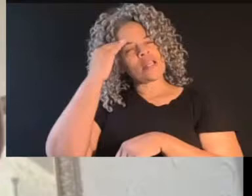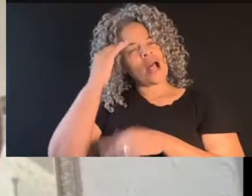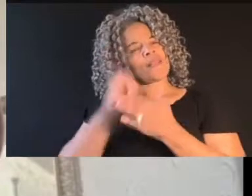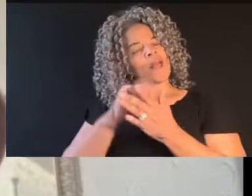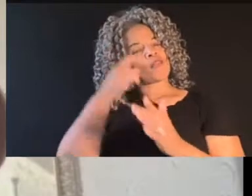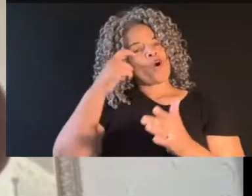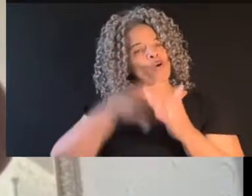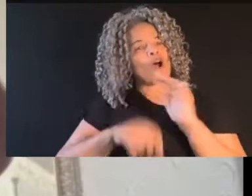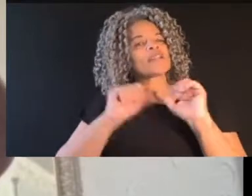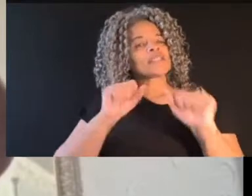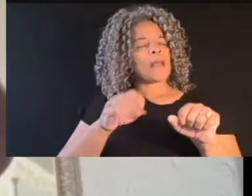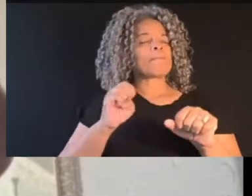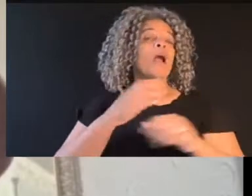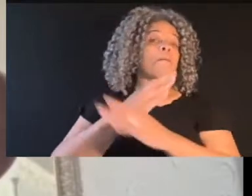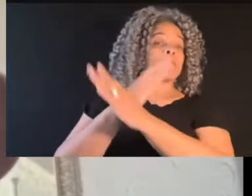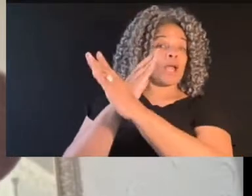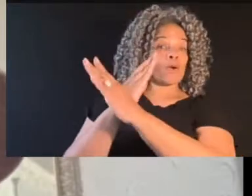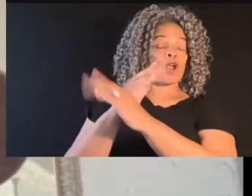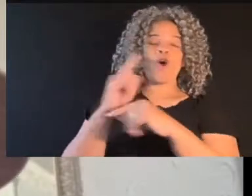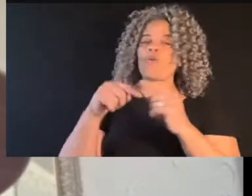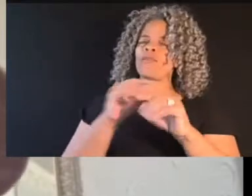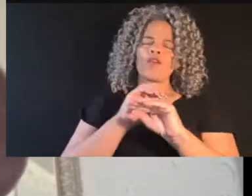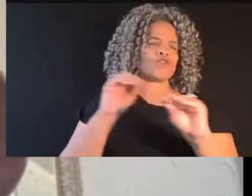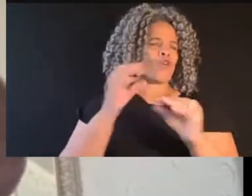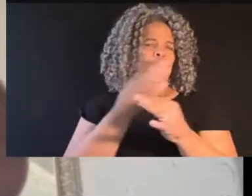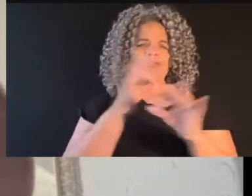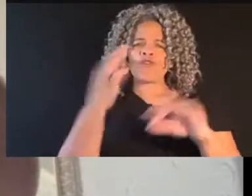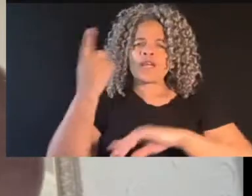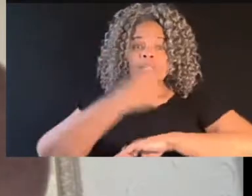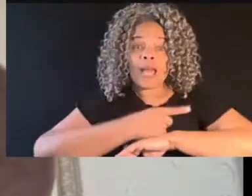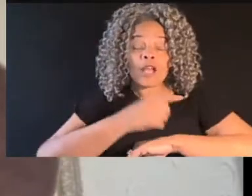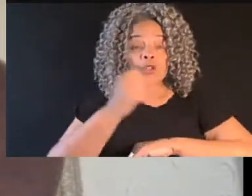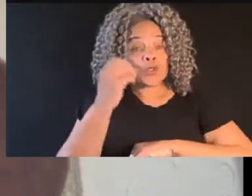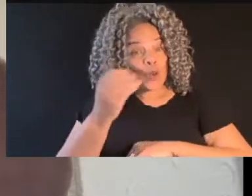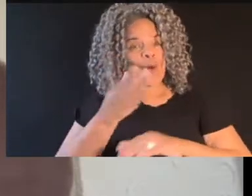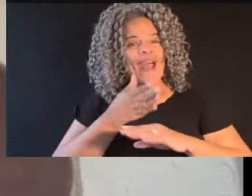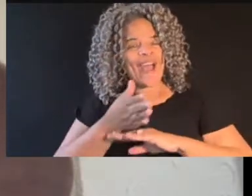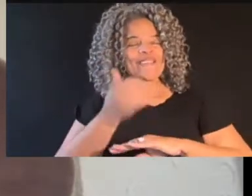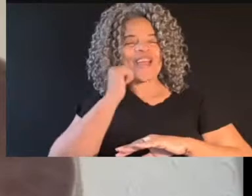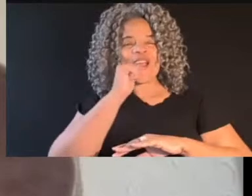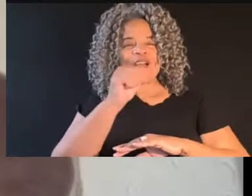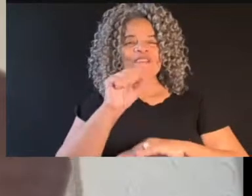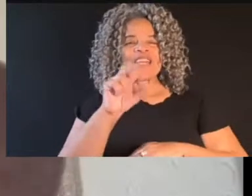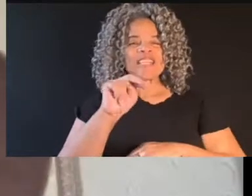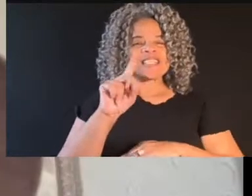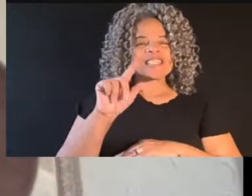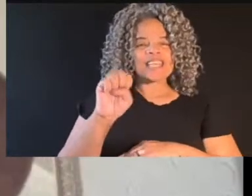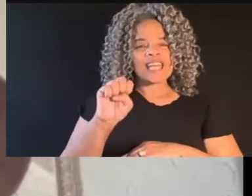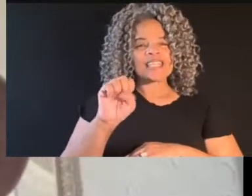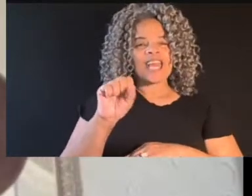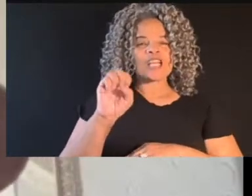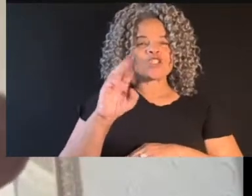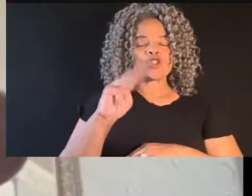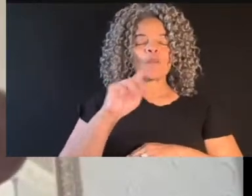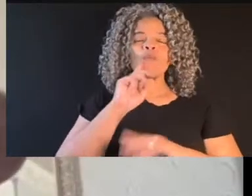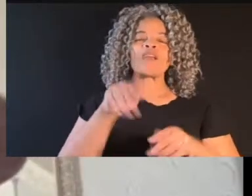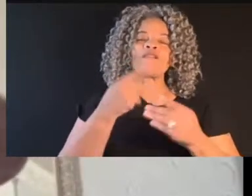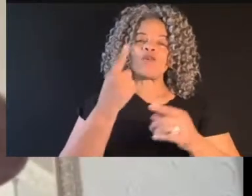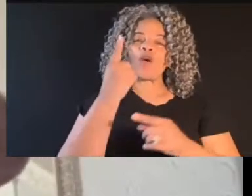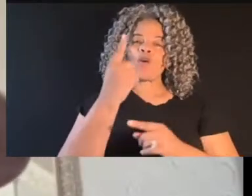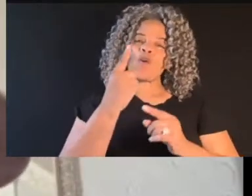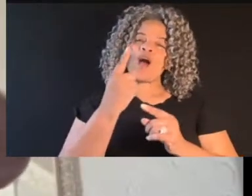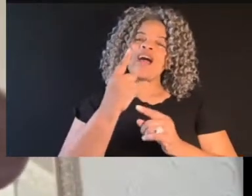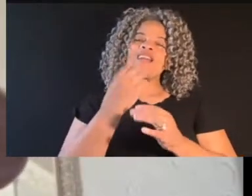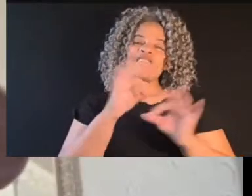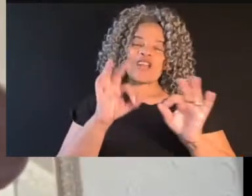cost can be a barrier when there's no free day. So after every Sunday sermon, we're giving away one Discovery